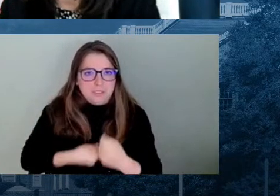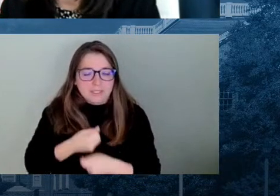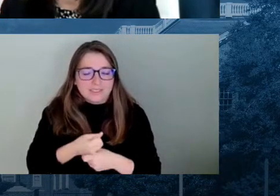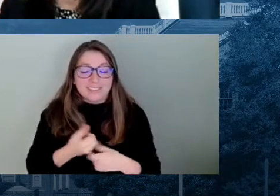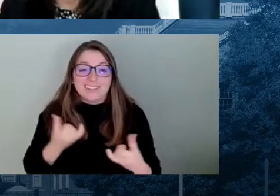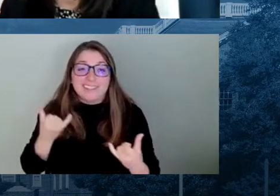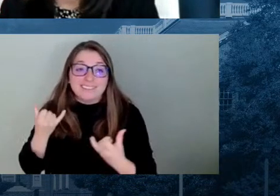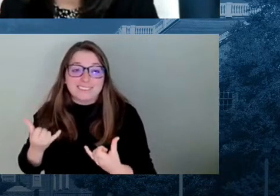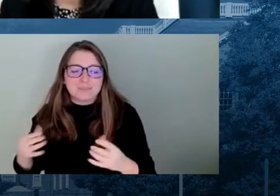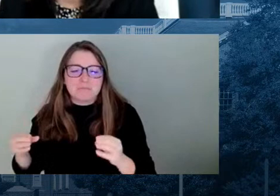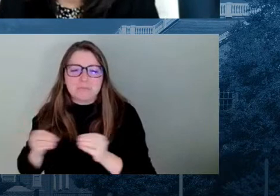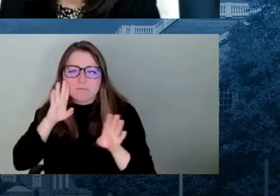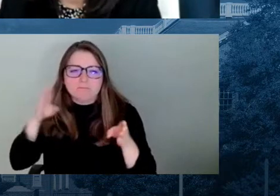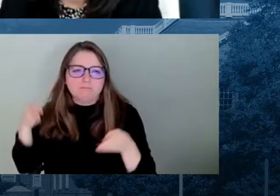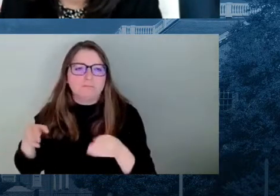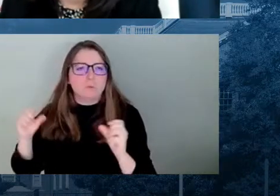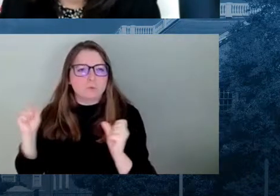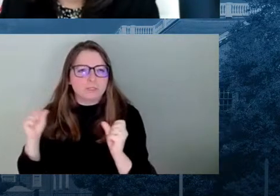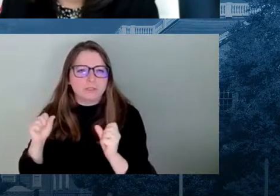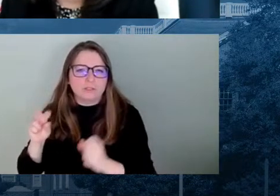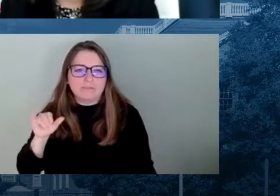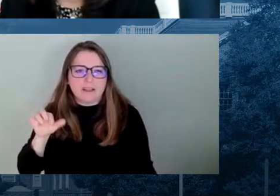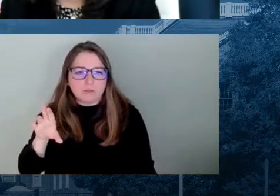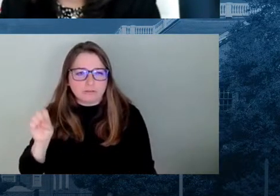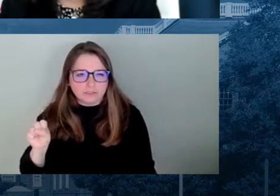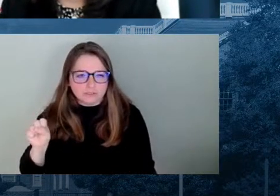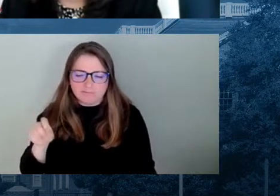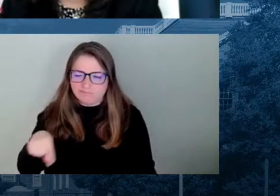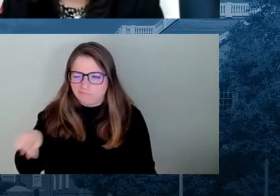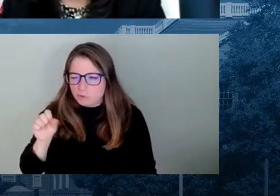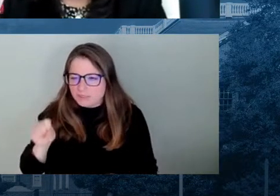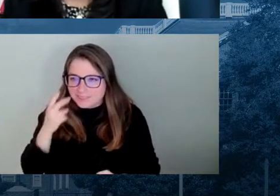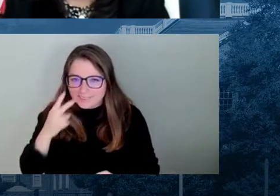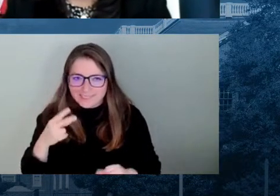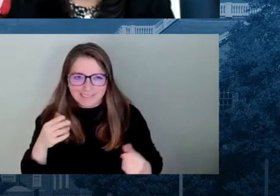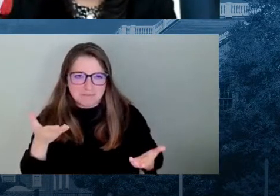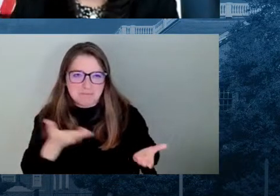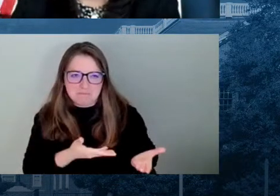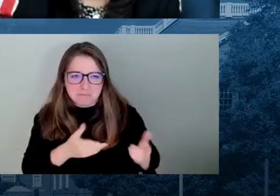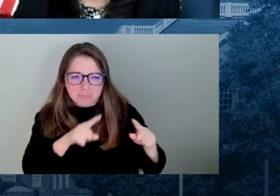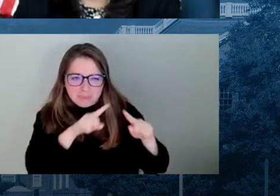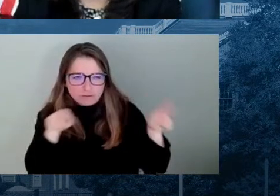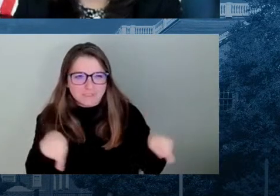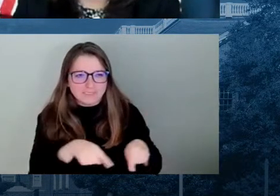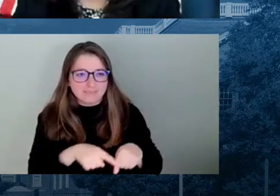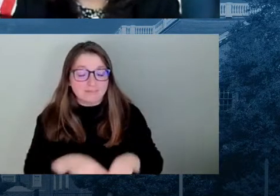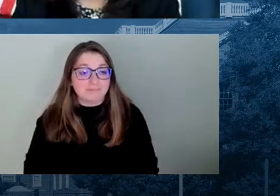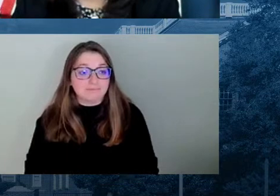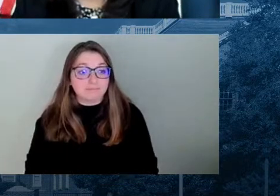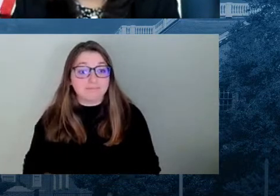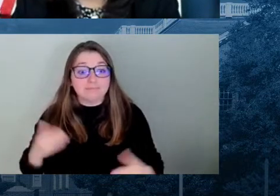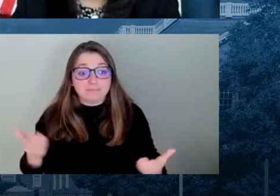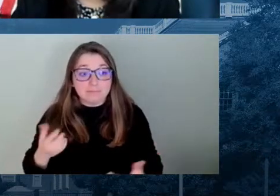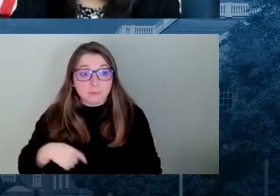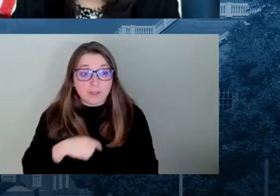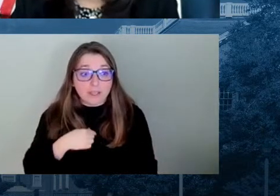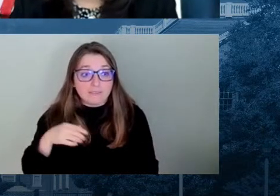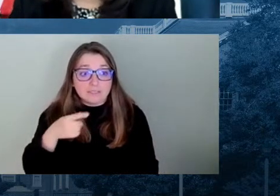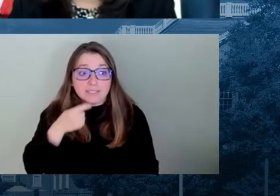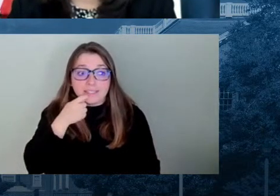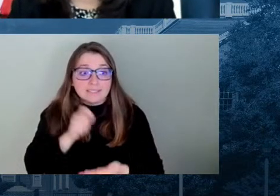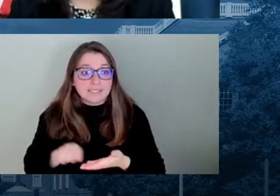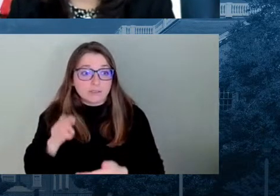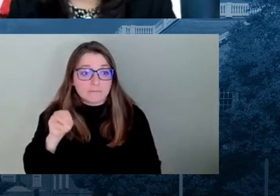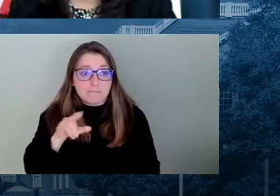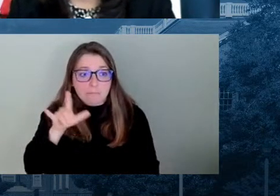can see. I'm joined here on your screen, by Secretary Molly McGarrick, Secretary of